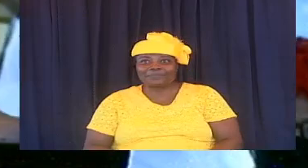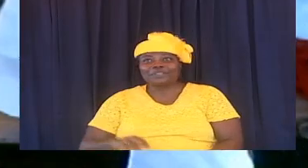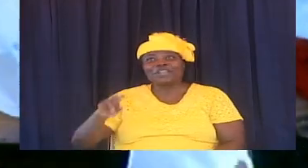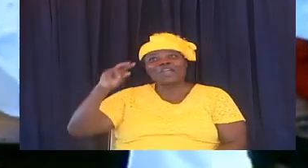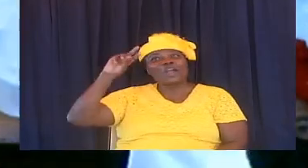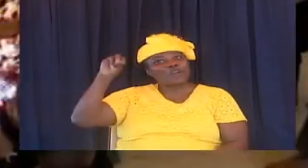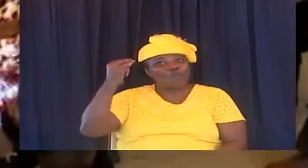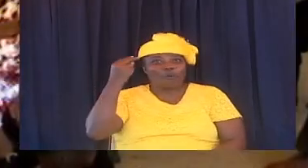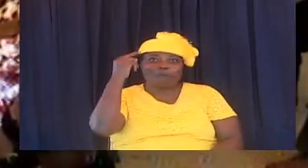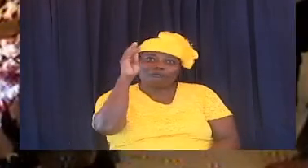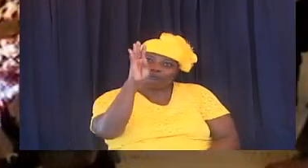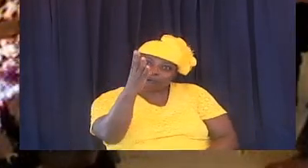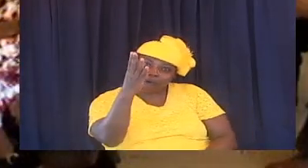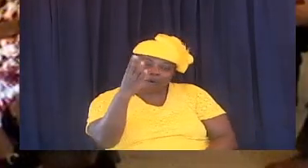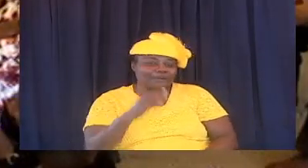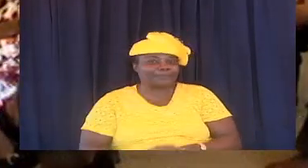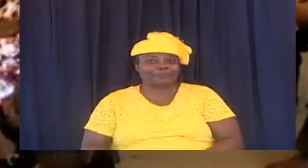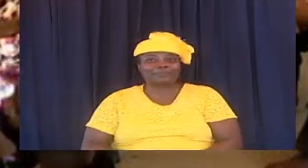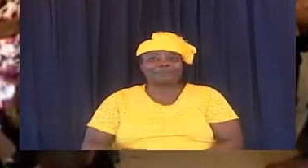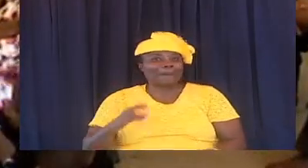Group 4 Missions Convention.